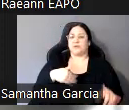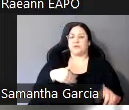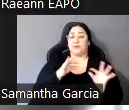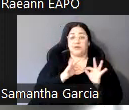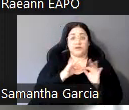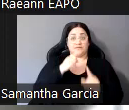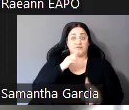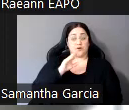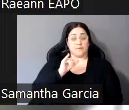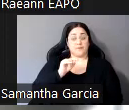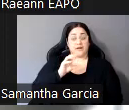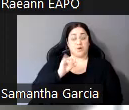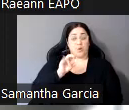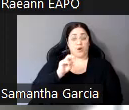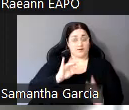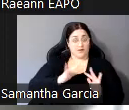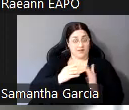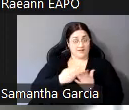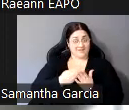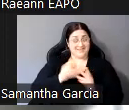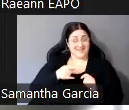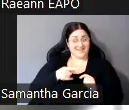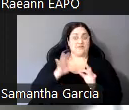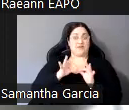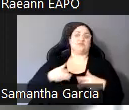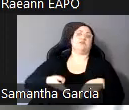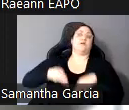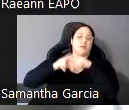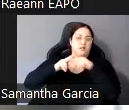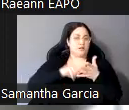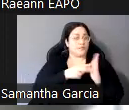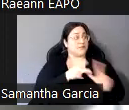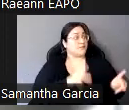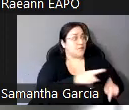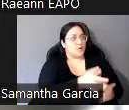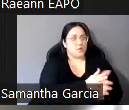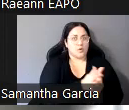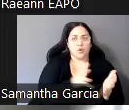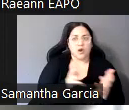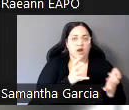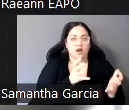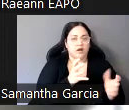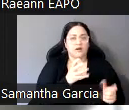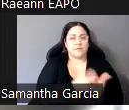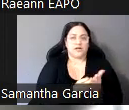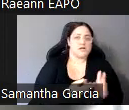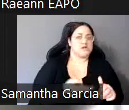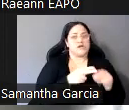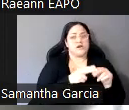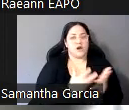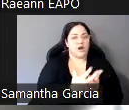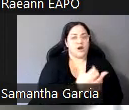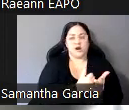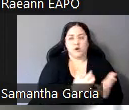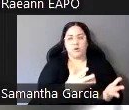They believe they're going to make a massive amount of money. And for a lot of elderly victims and seniors that are on fixed income, this is very appealing. So they're going to go online. They're going to